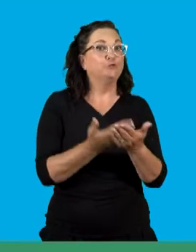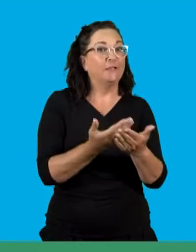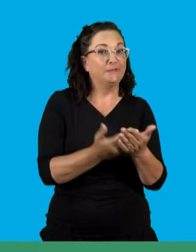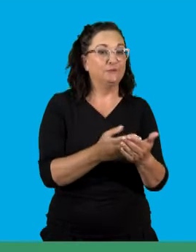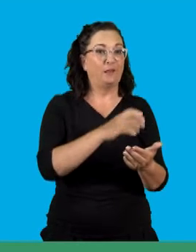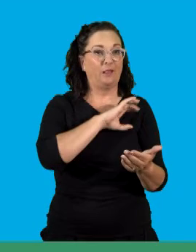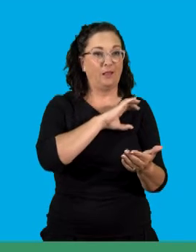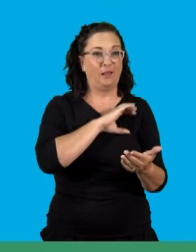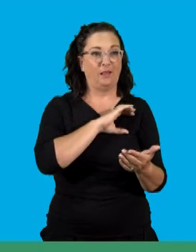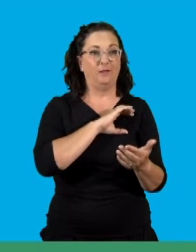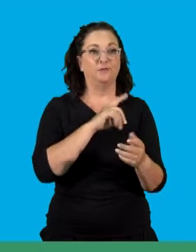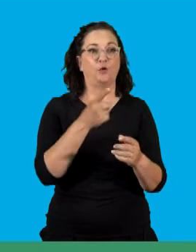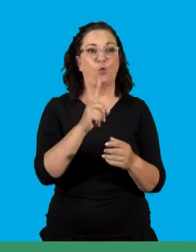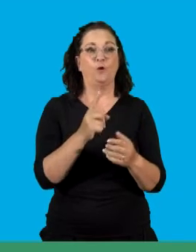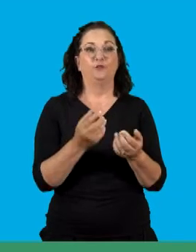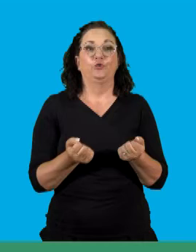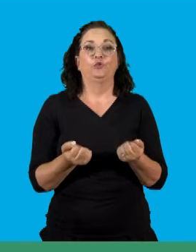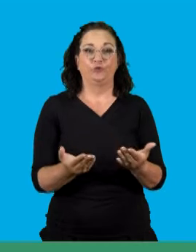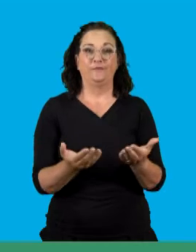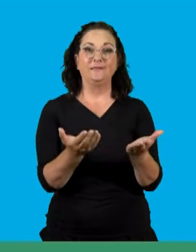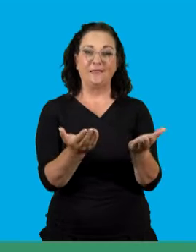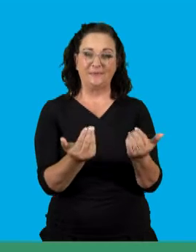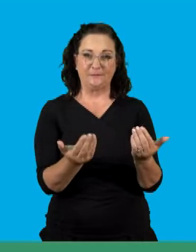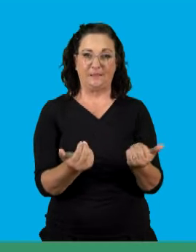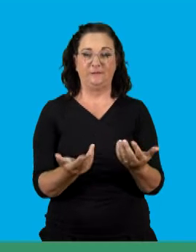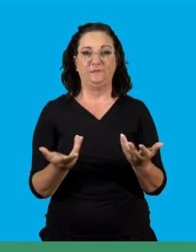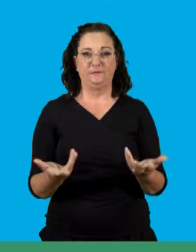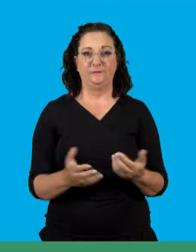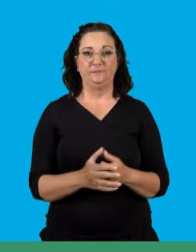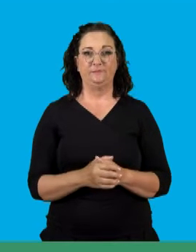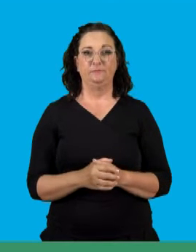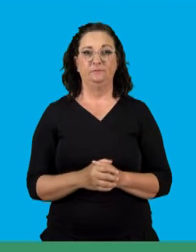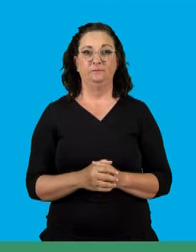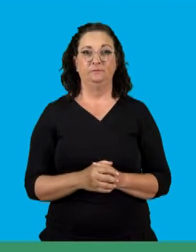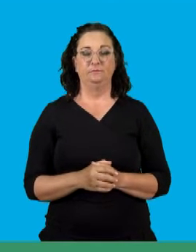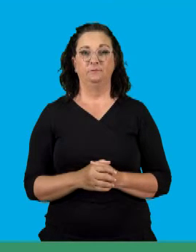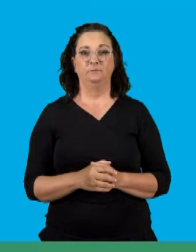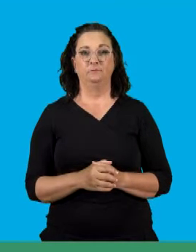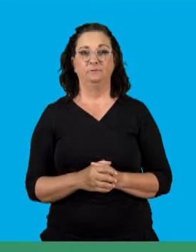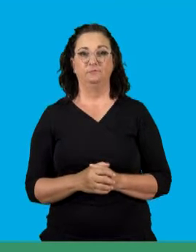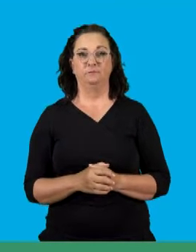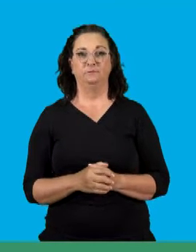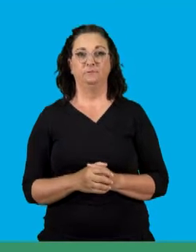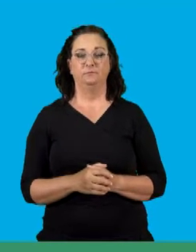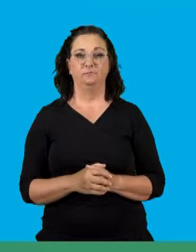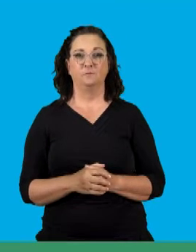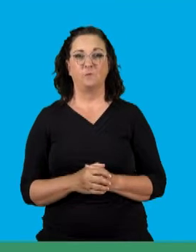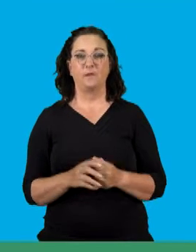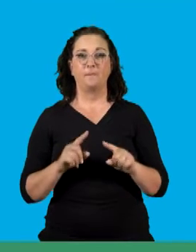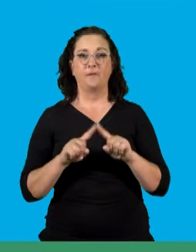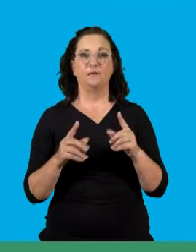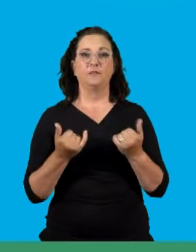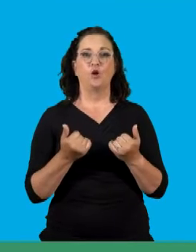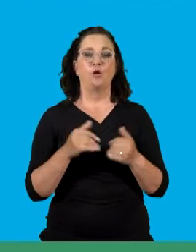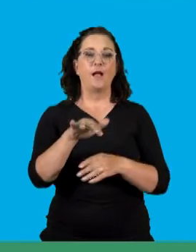on the type of service they expect from her. She also requested potential clients. These are